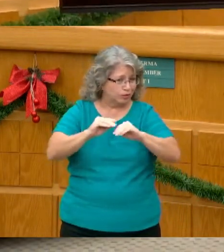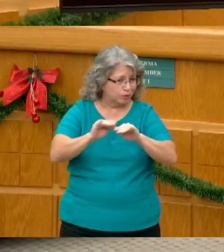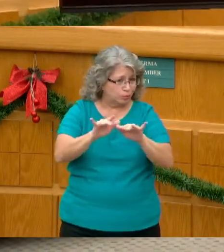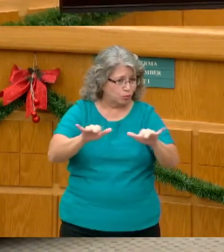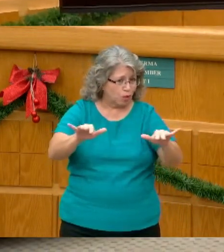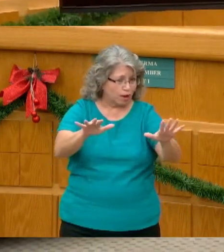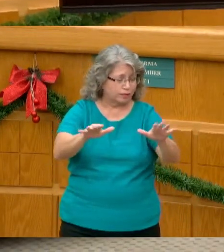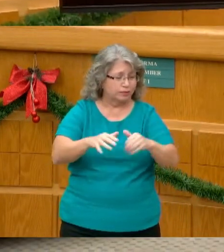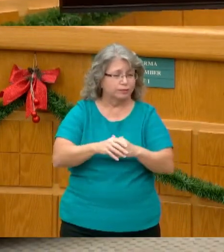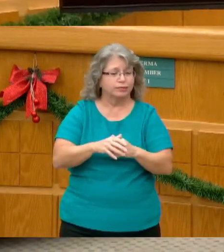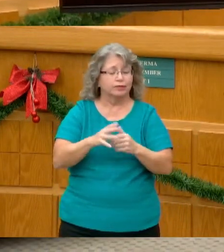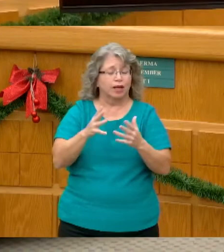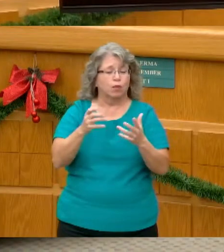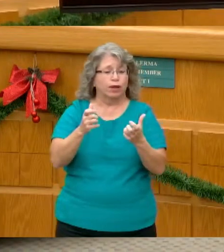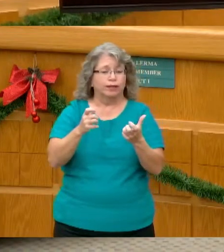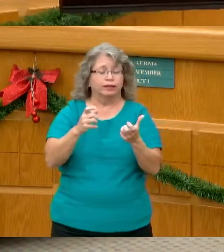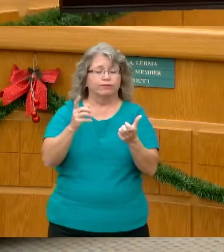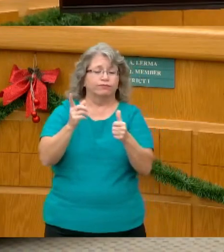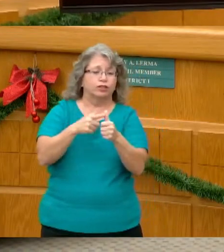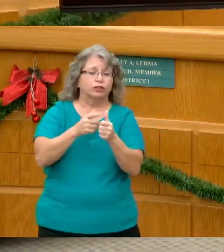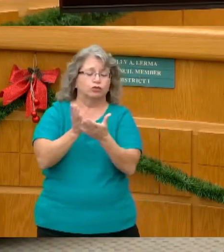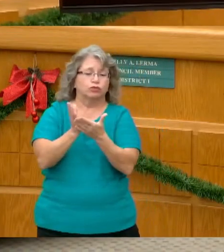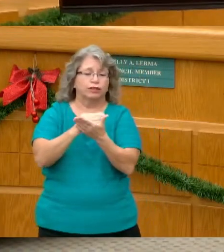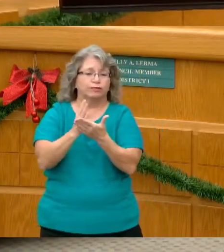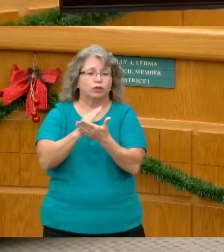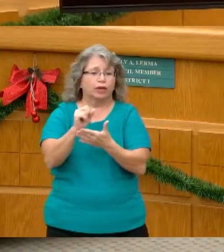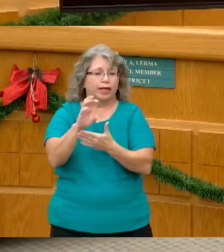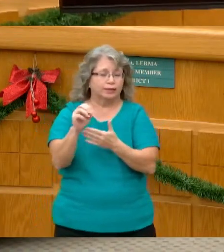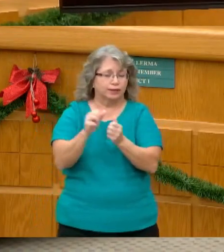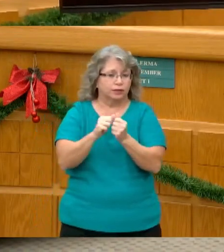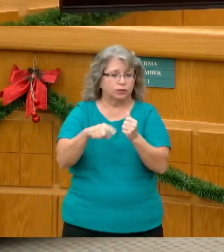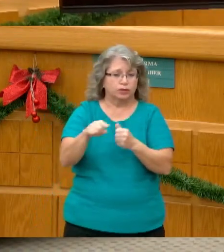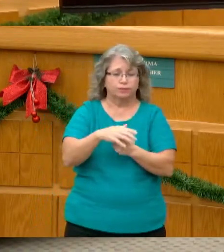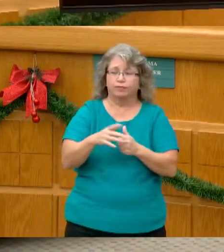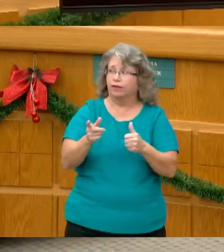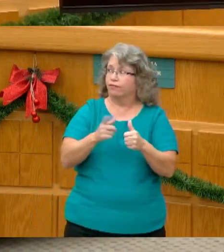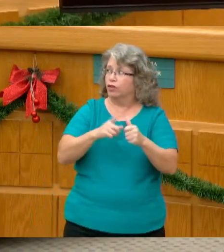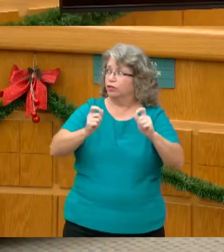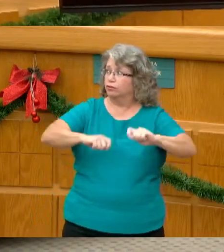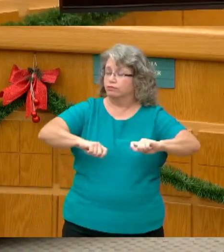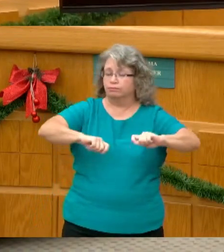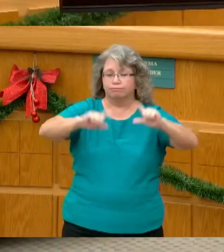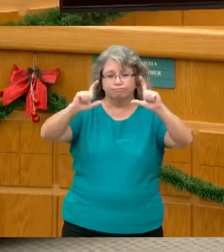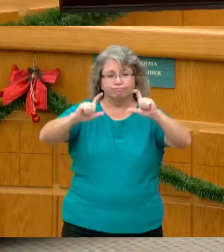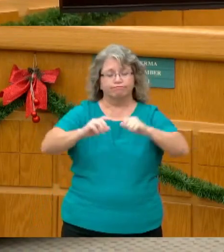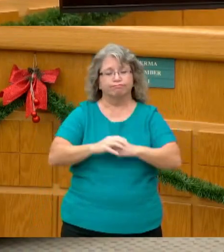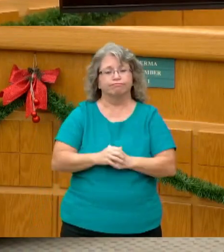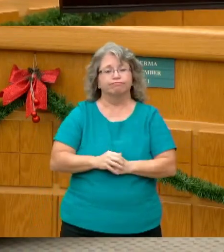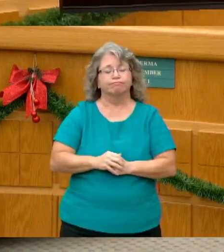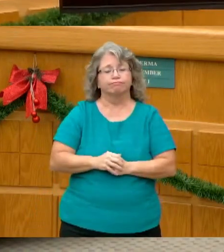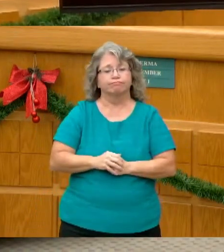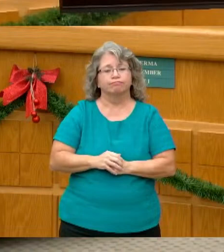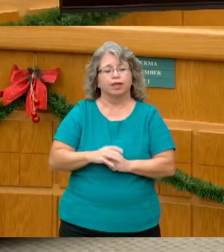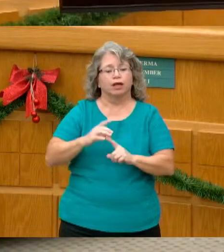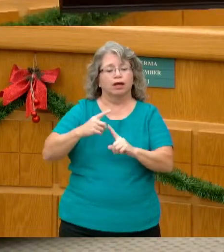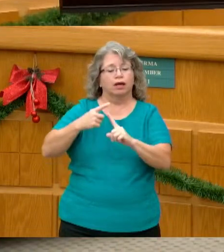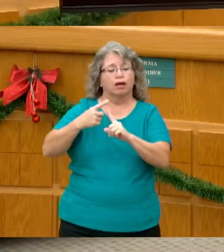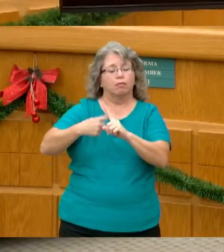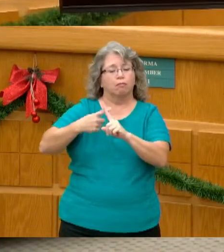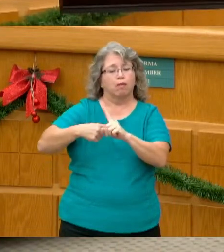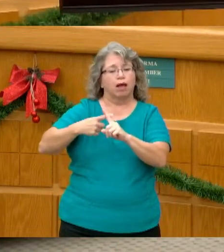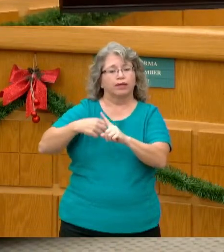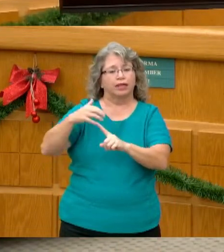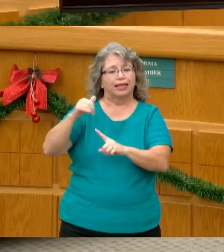is, how we're monitoring the situation. This first slide here is our monthly case count. As you can